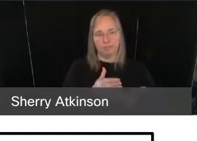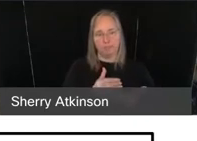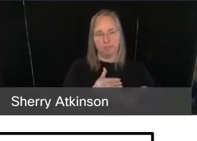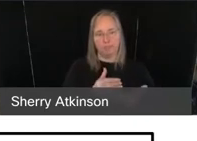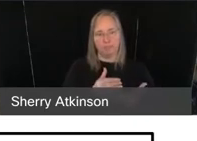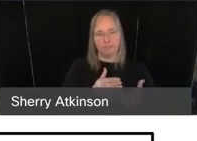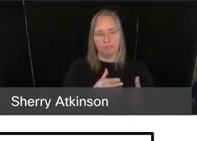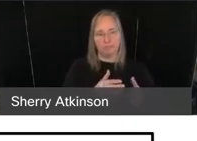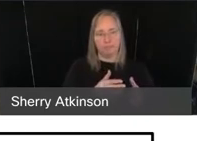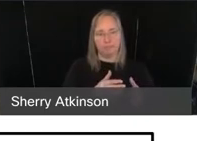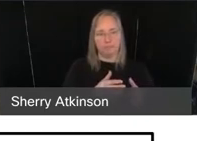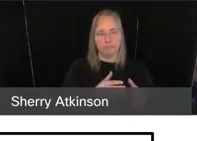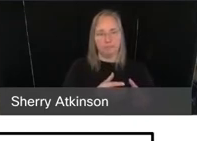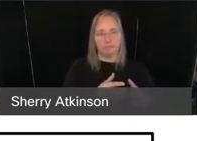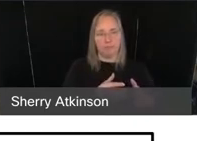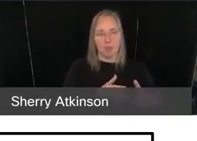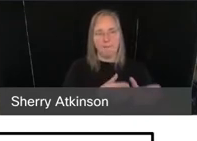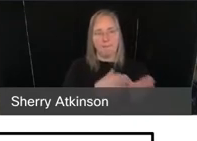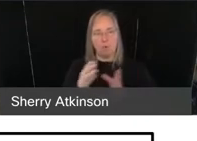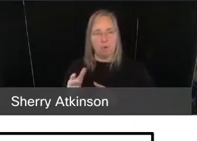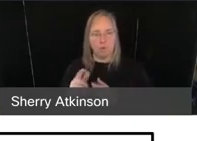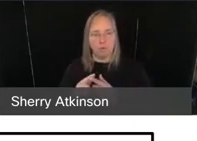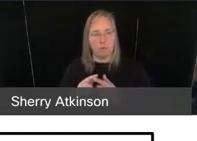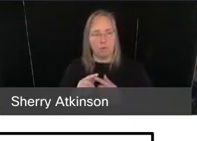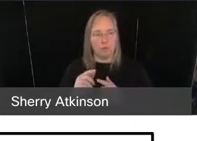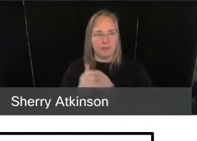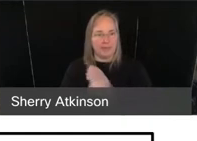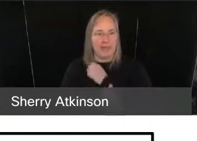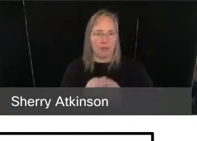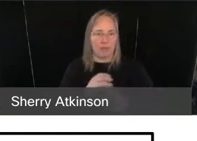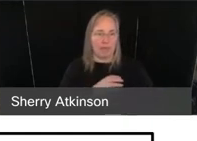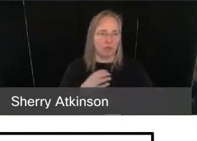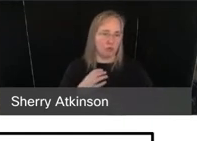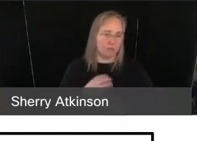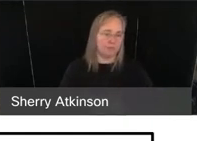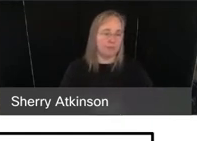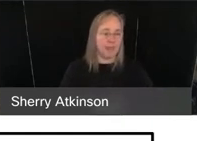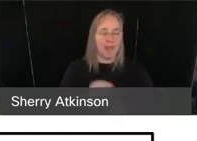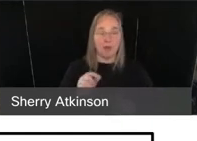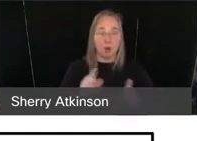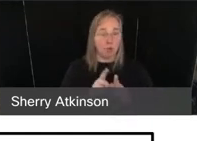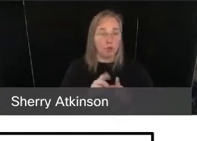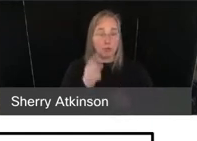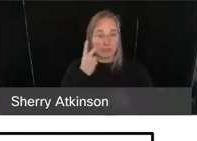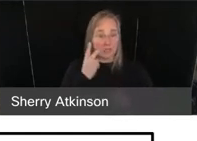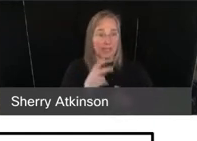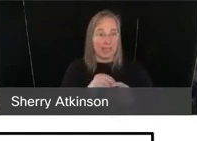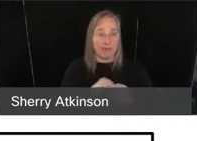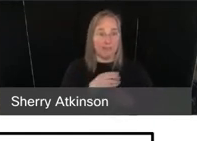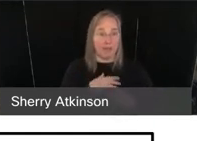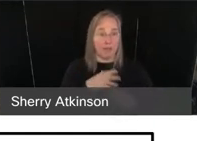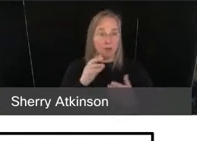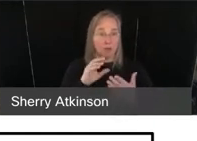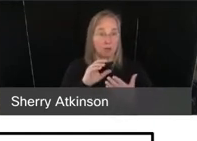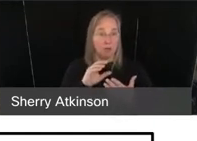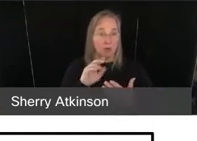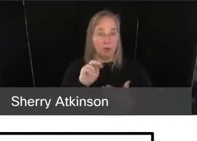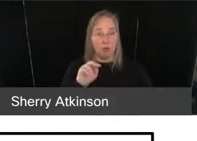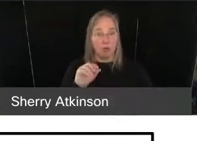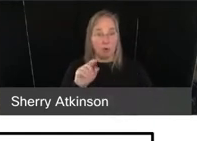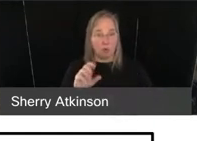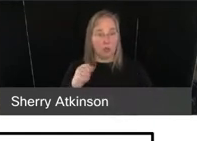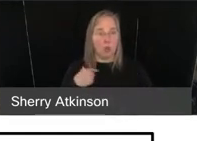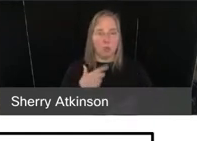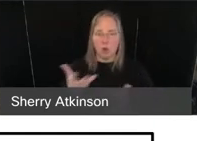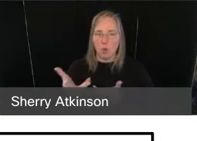moves to the County Council. And you'll also see in my notes that we are working with the Fire Department,